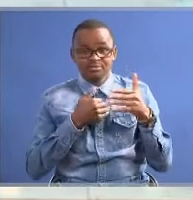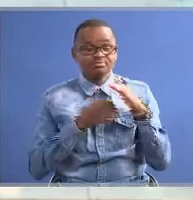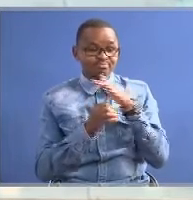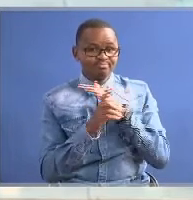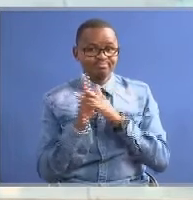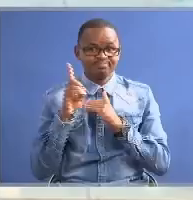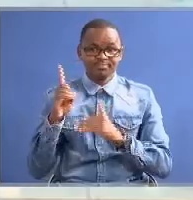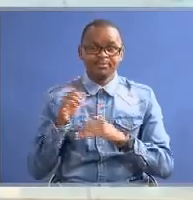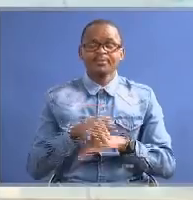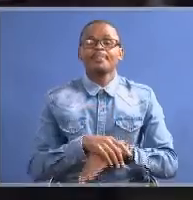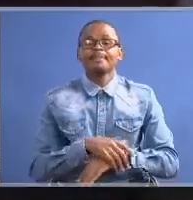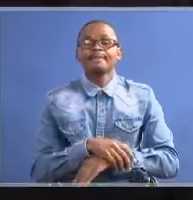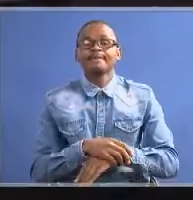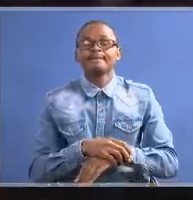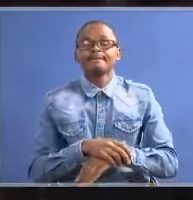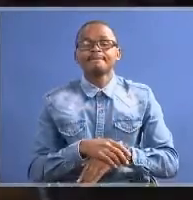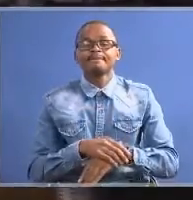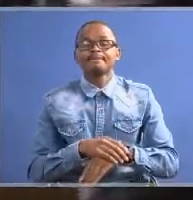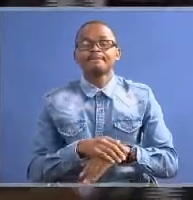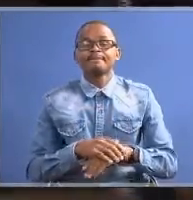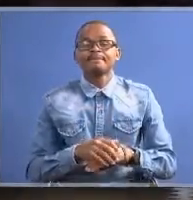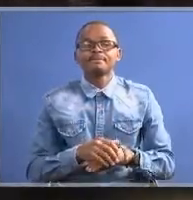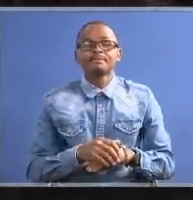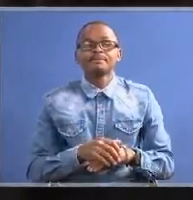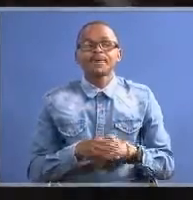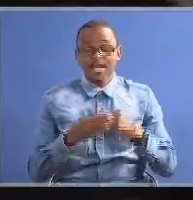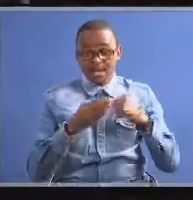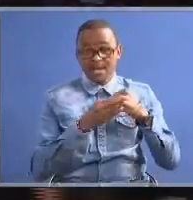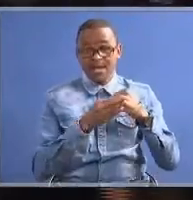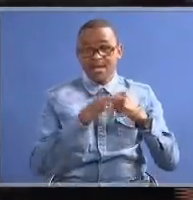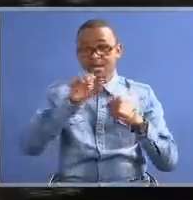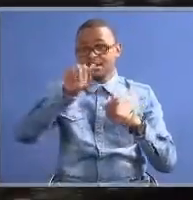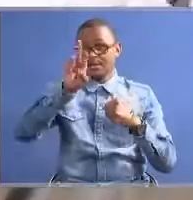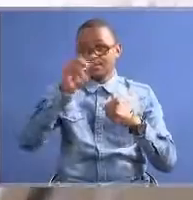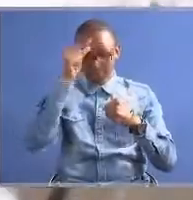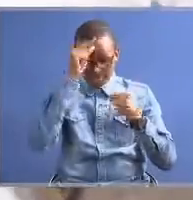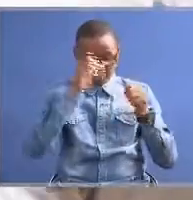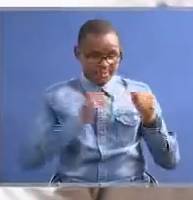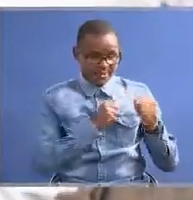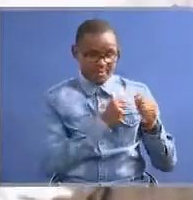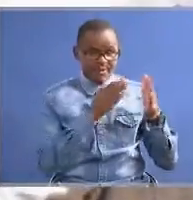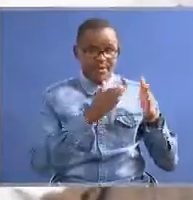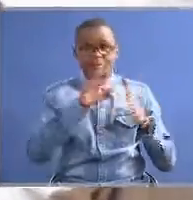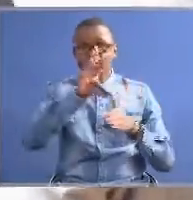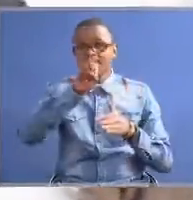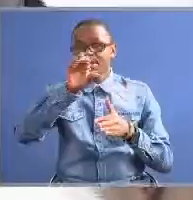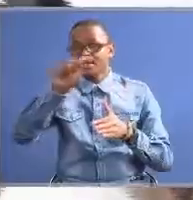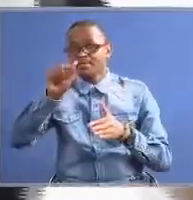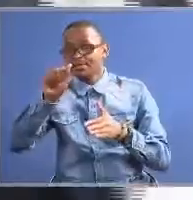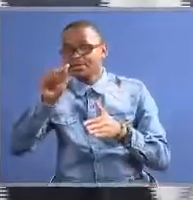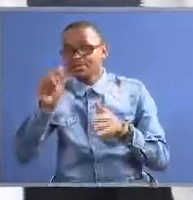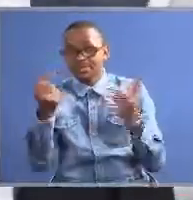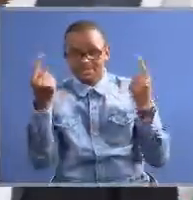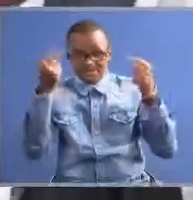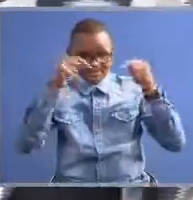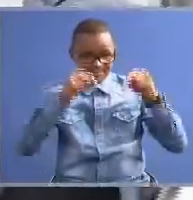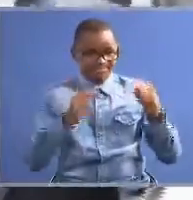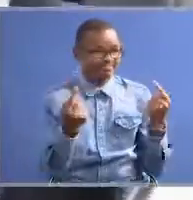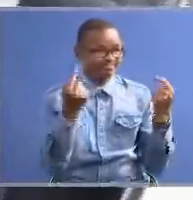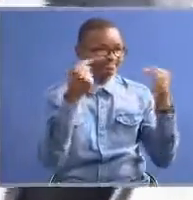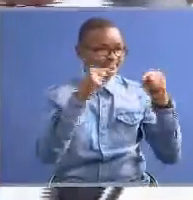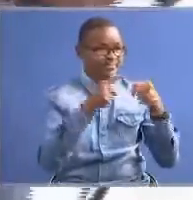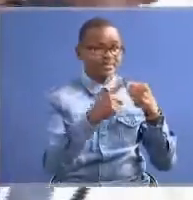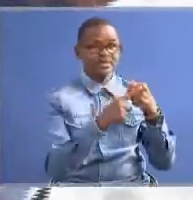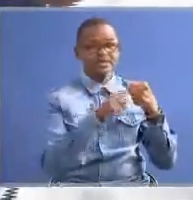details. As it clocked 9 a.m., governors, senators, members of parliament started to make their way at